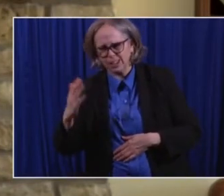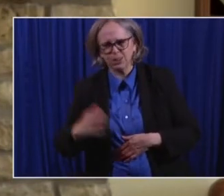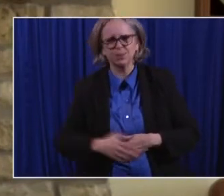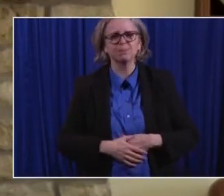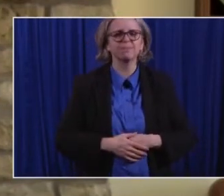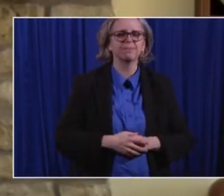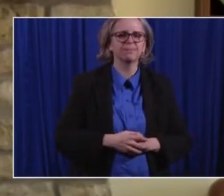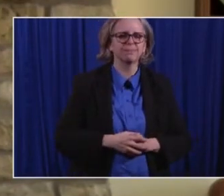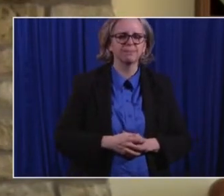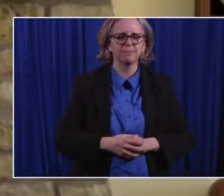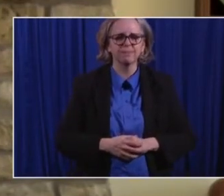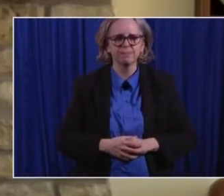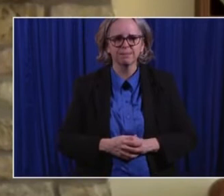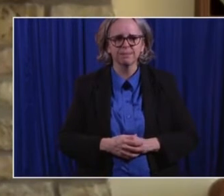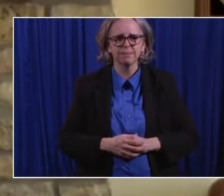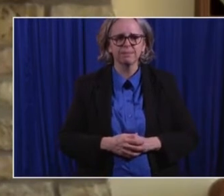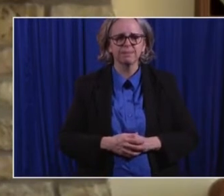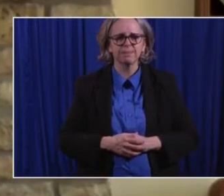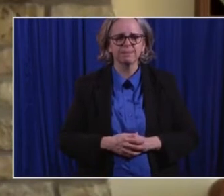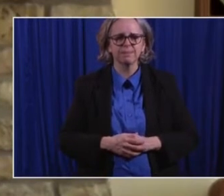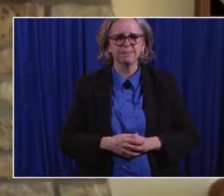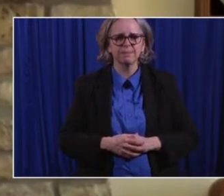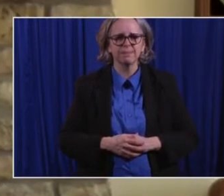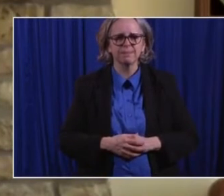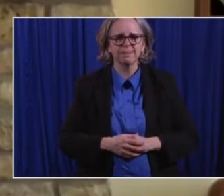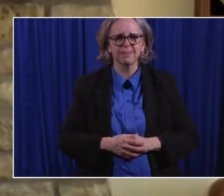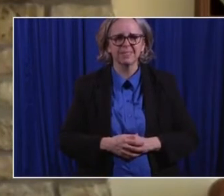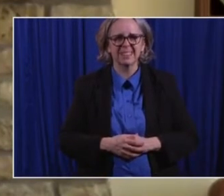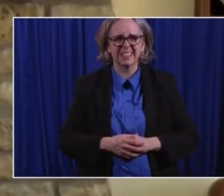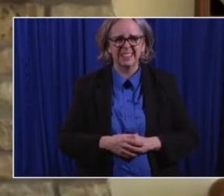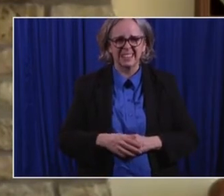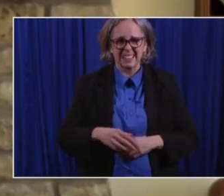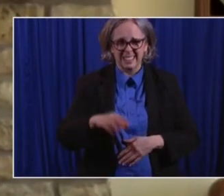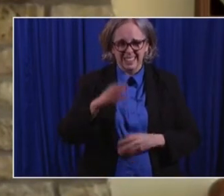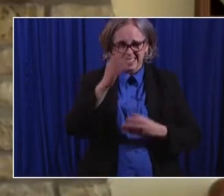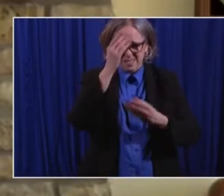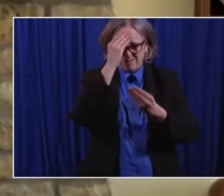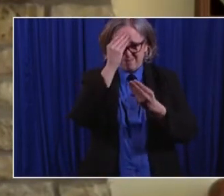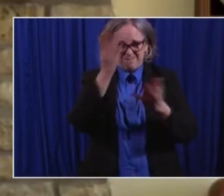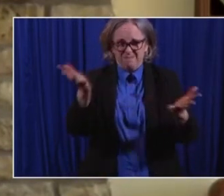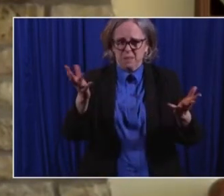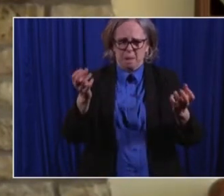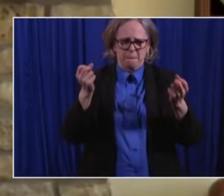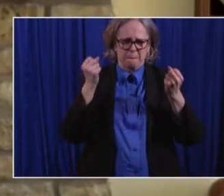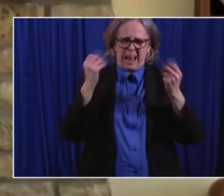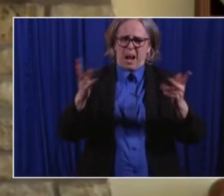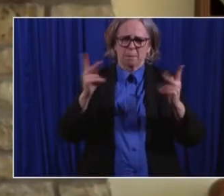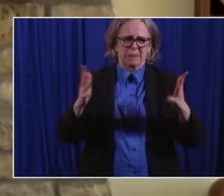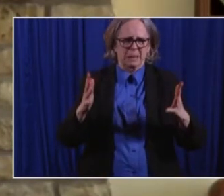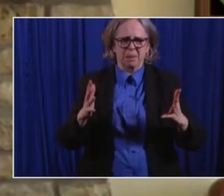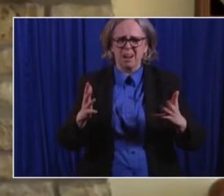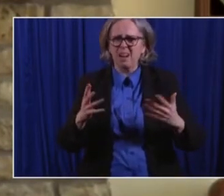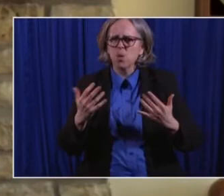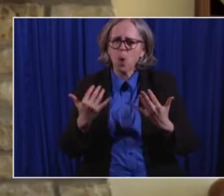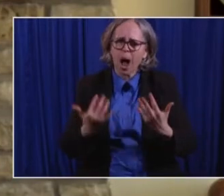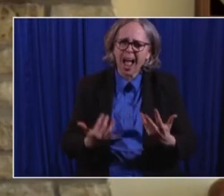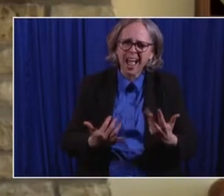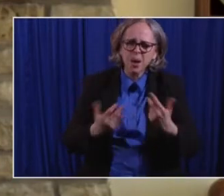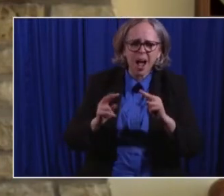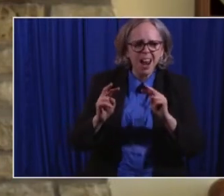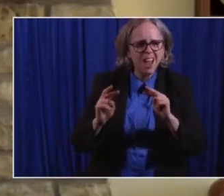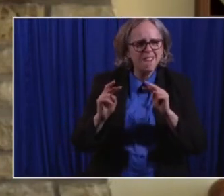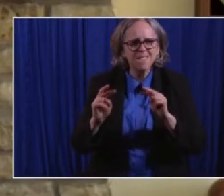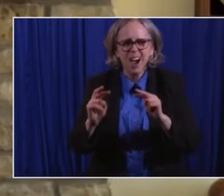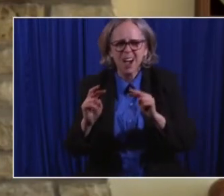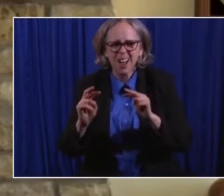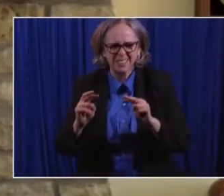you that you know, there's so many people who were waiting for this day. I know you've received the calls and the texts,